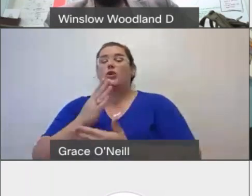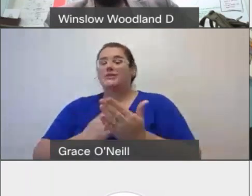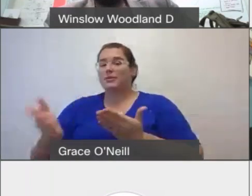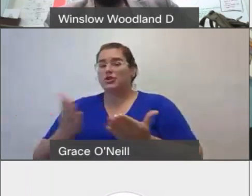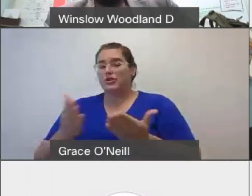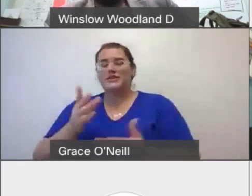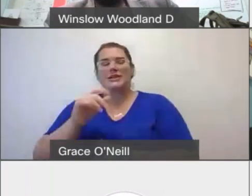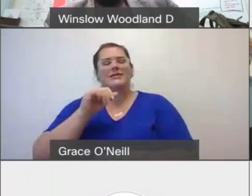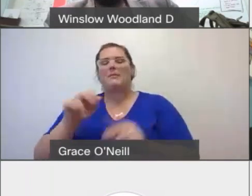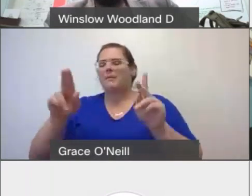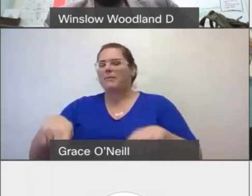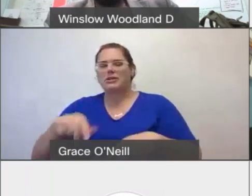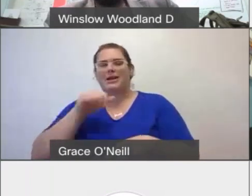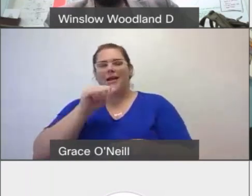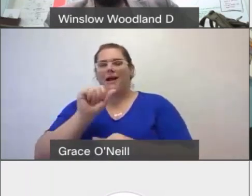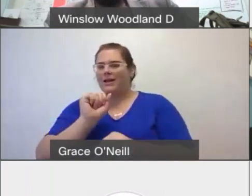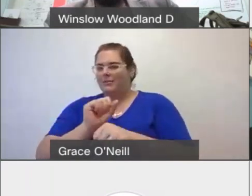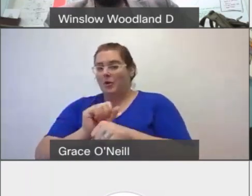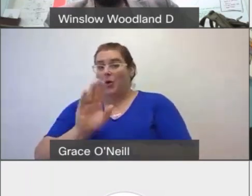you, but it's for like